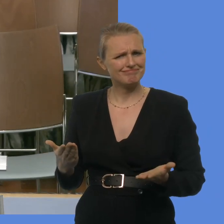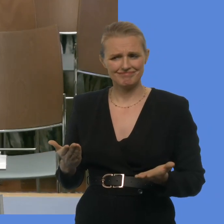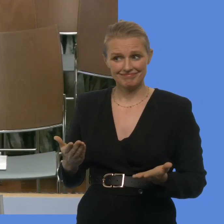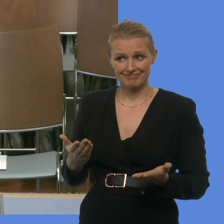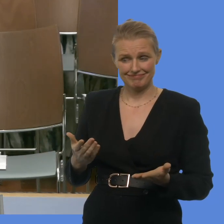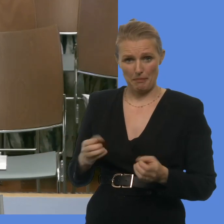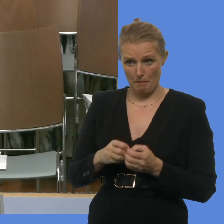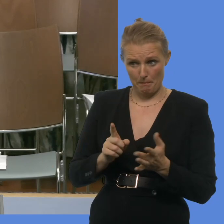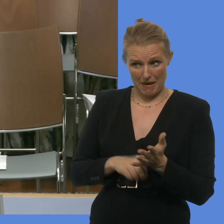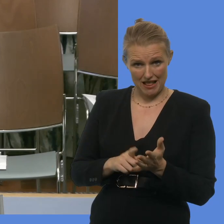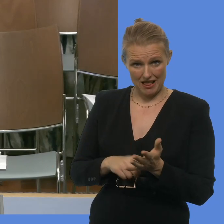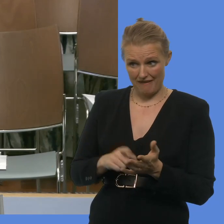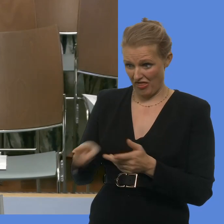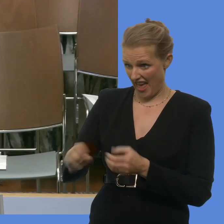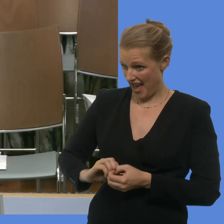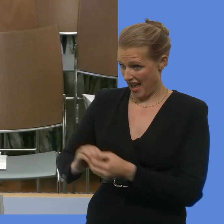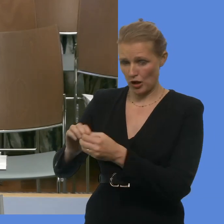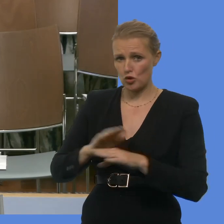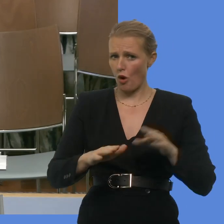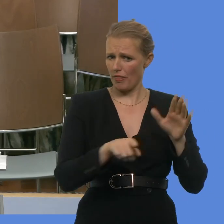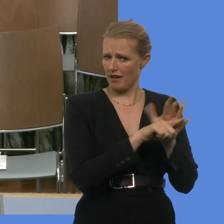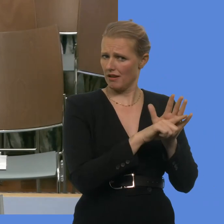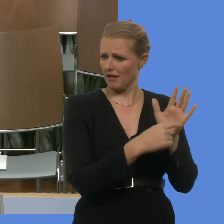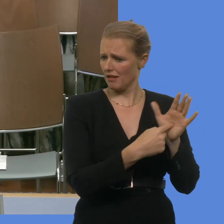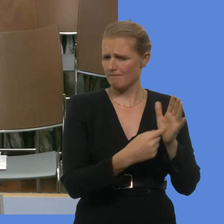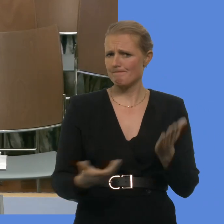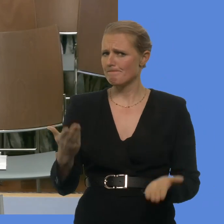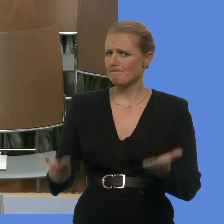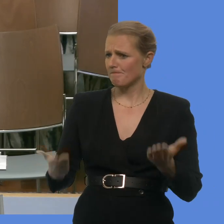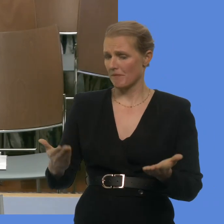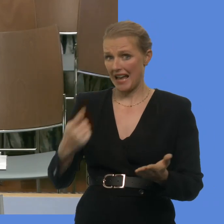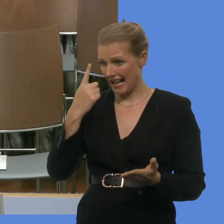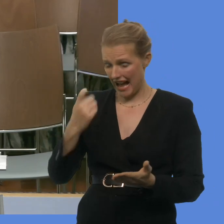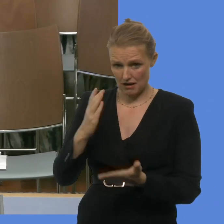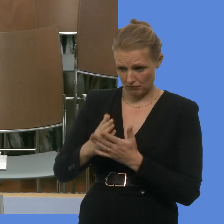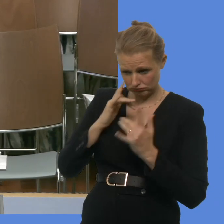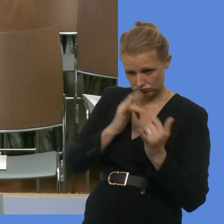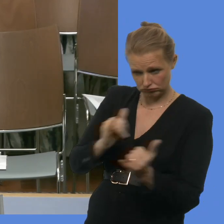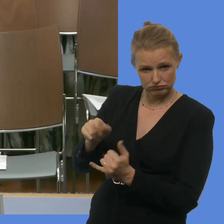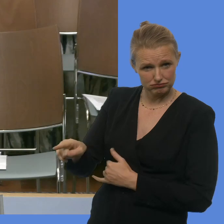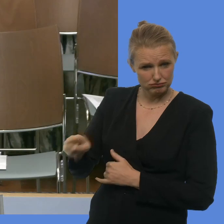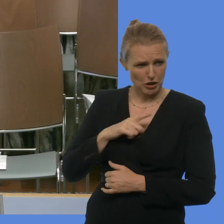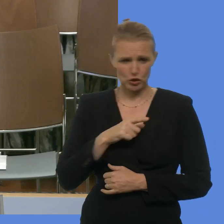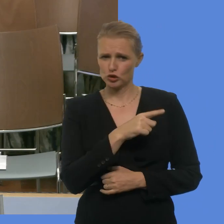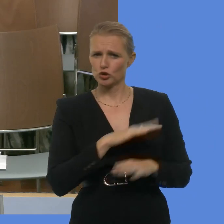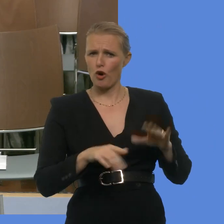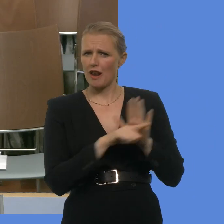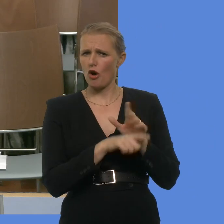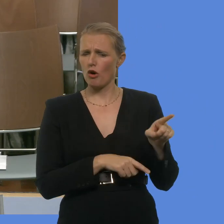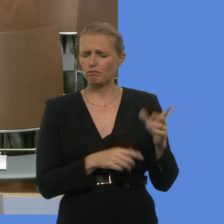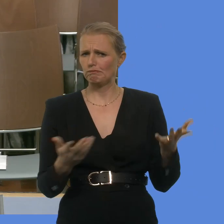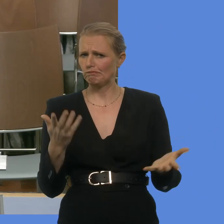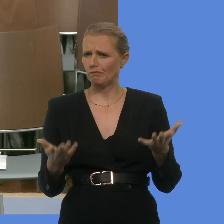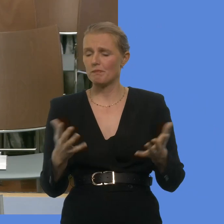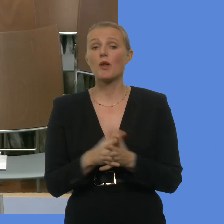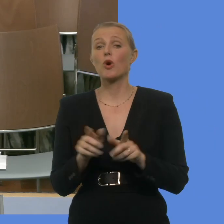for this bill and in the future, and that's detailed from page 405. Clause 9 requires the Department for